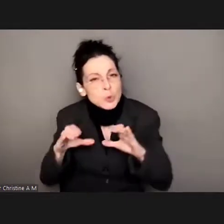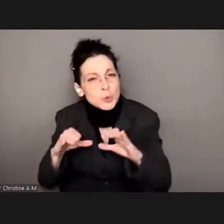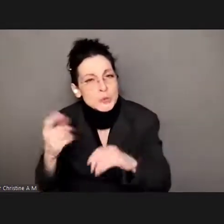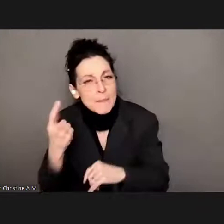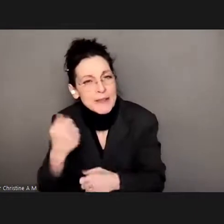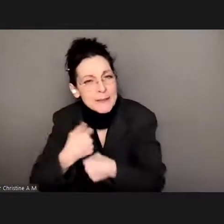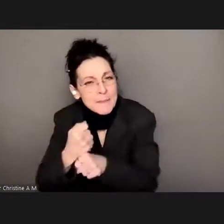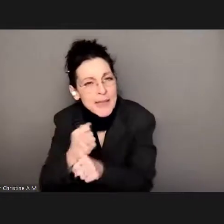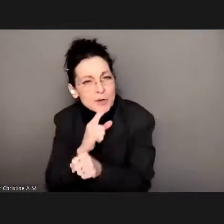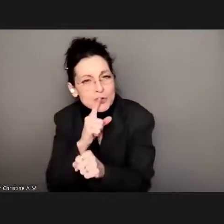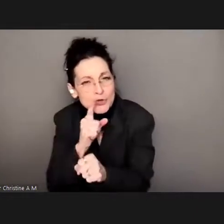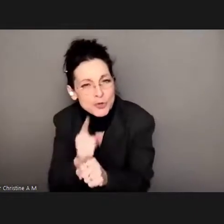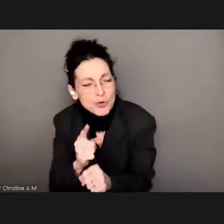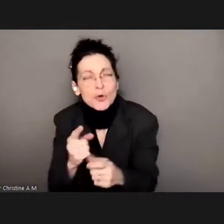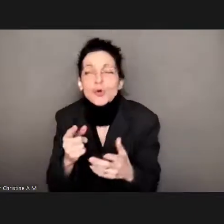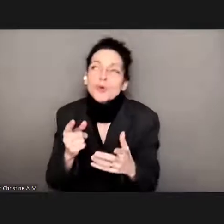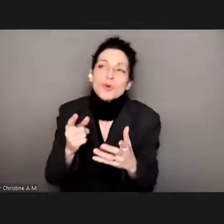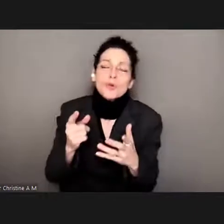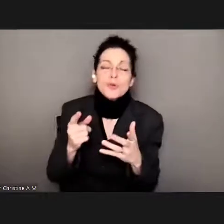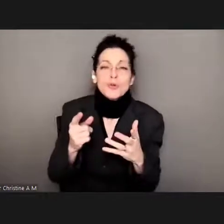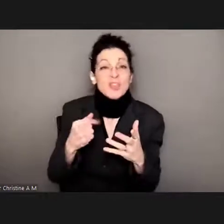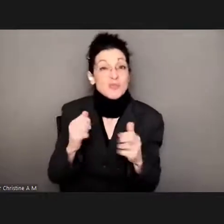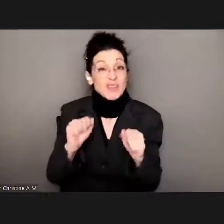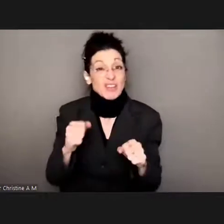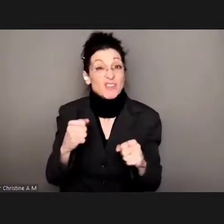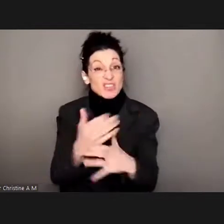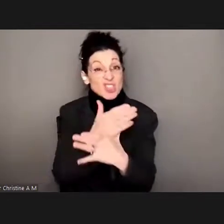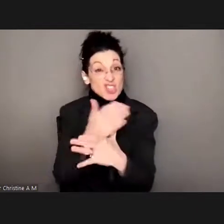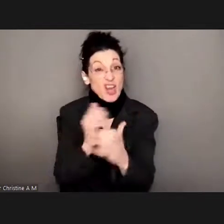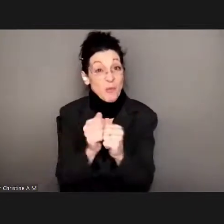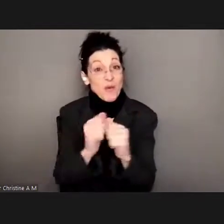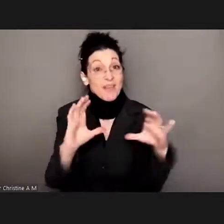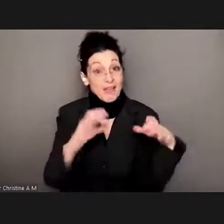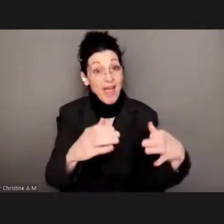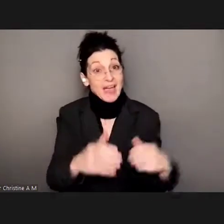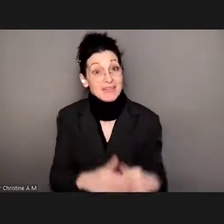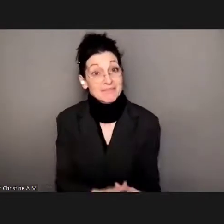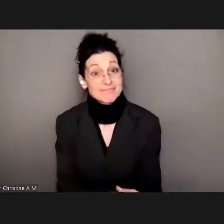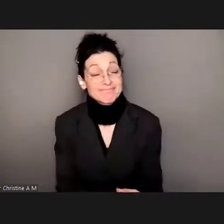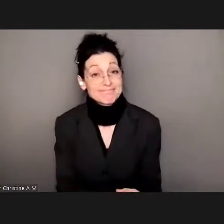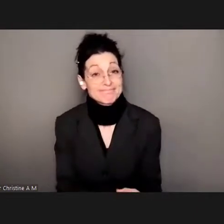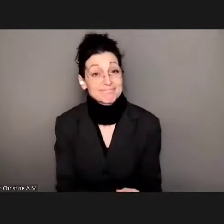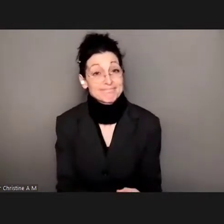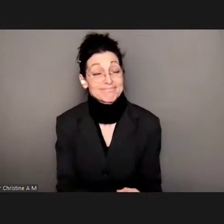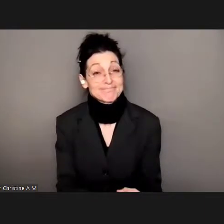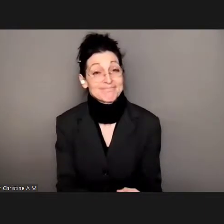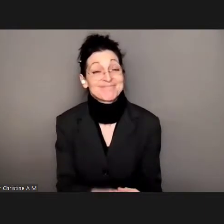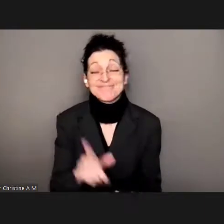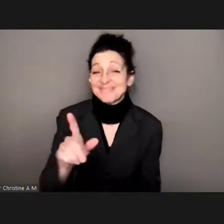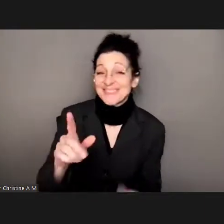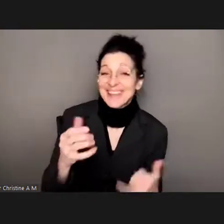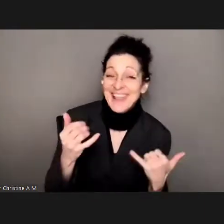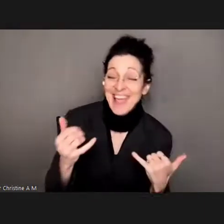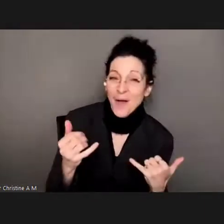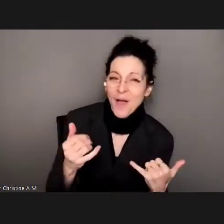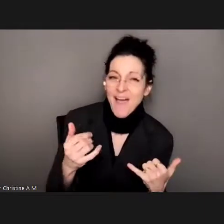a little practice that I have is trying very hard not to apologize when I'm slow.